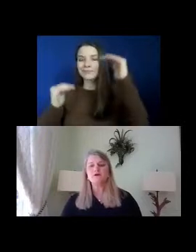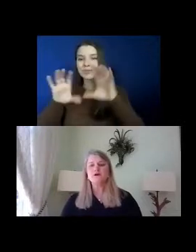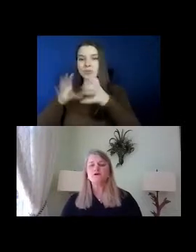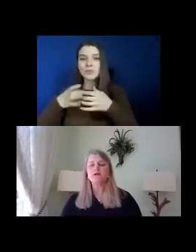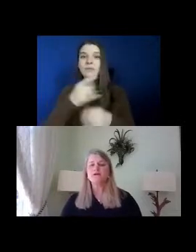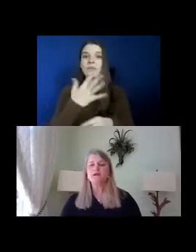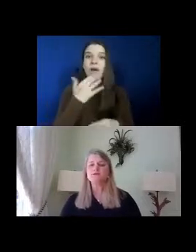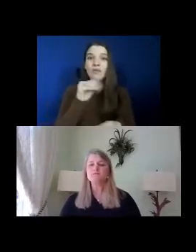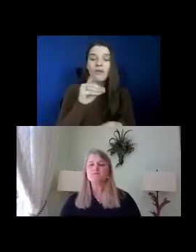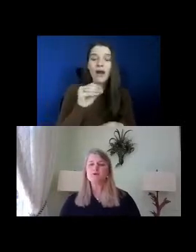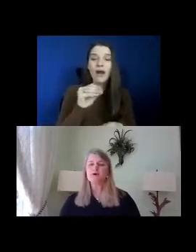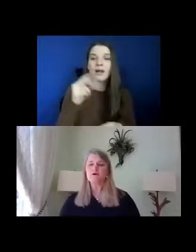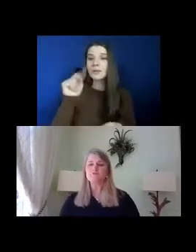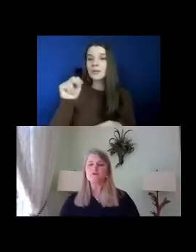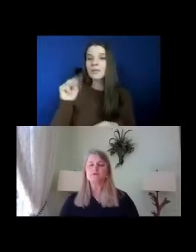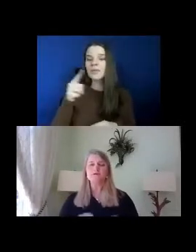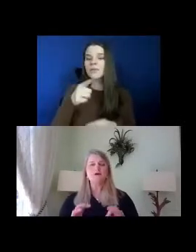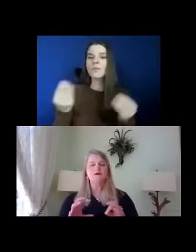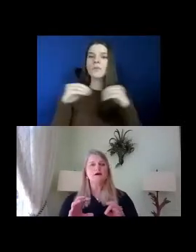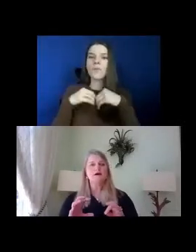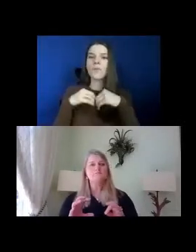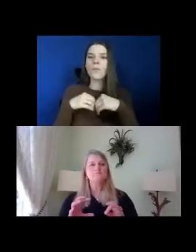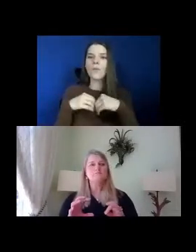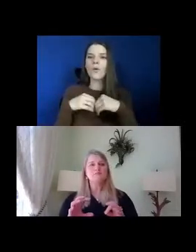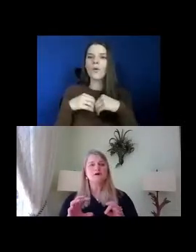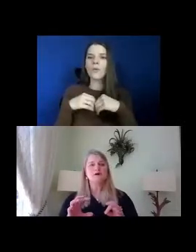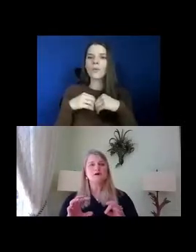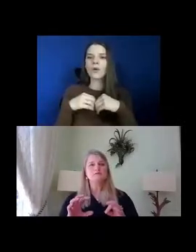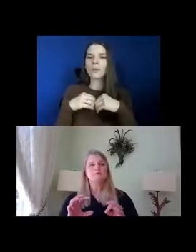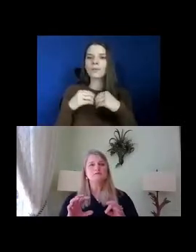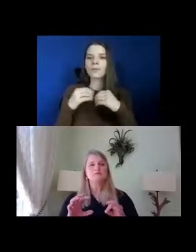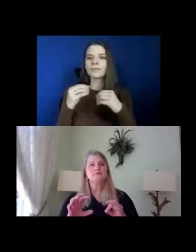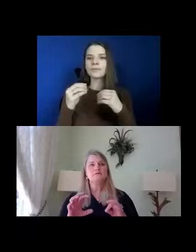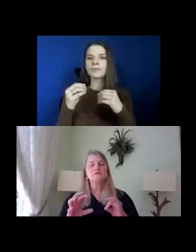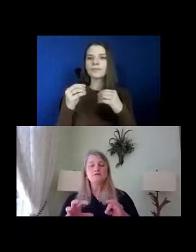Mexico can get us more of the